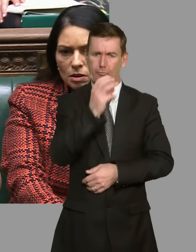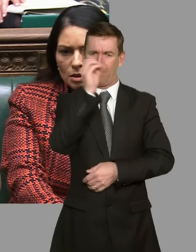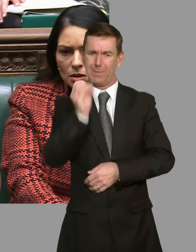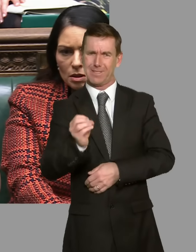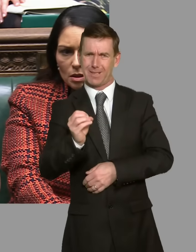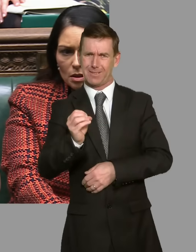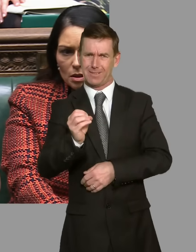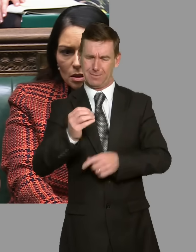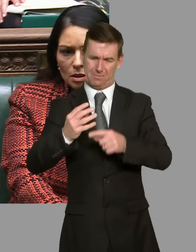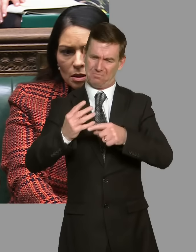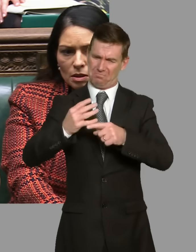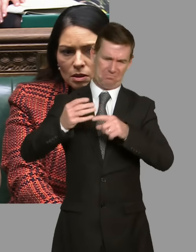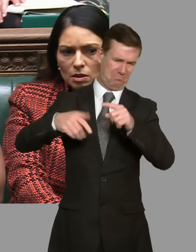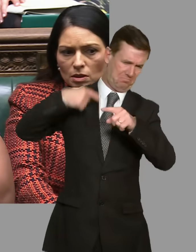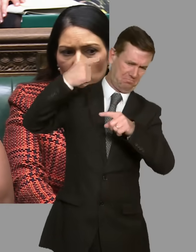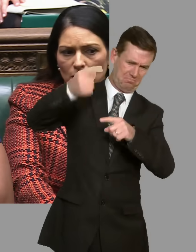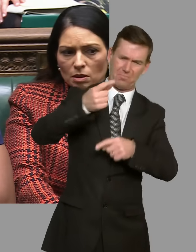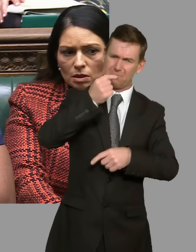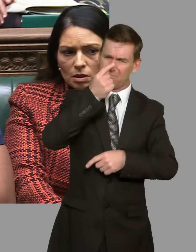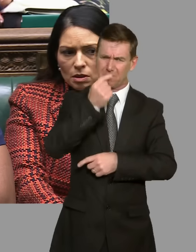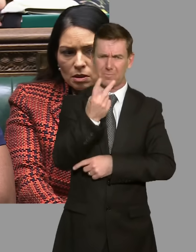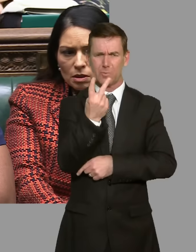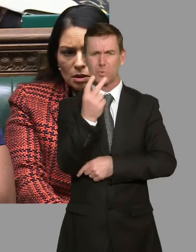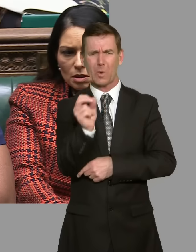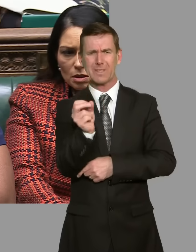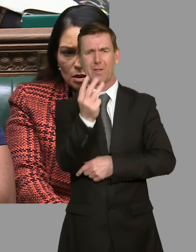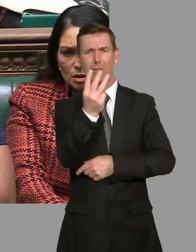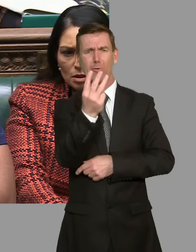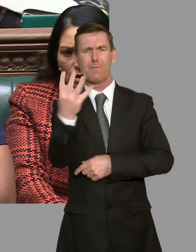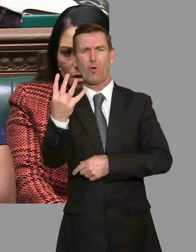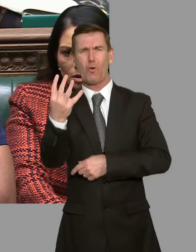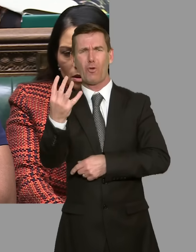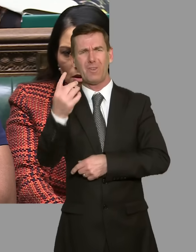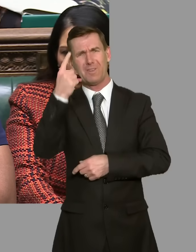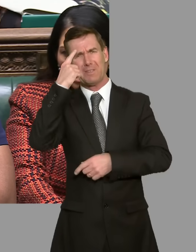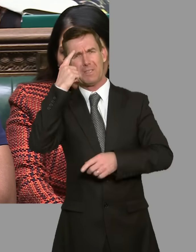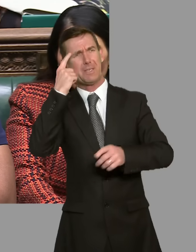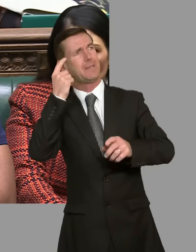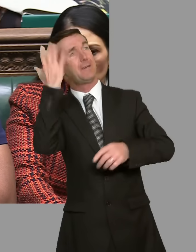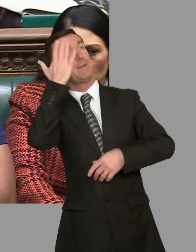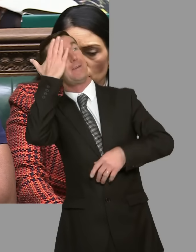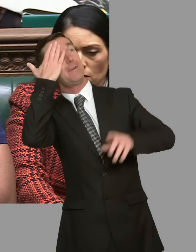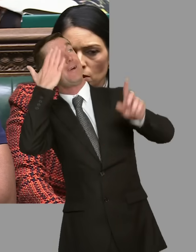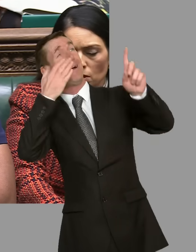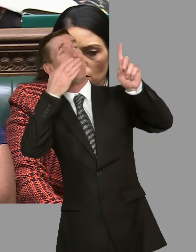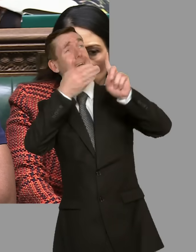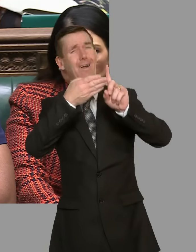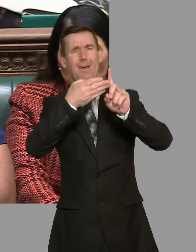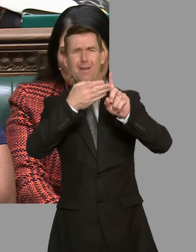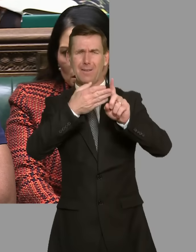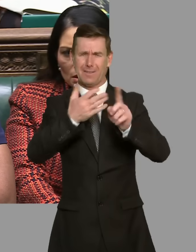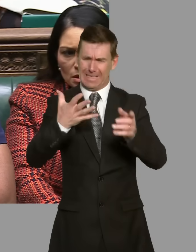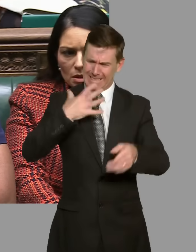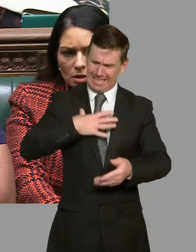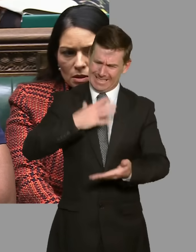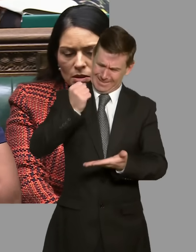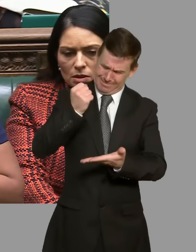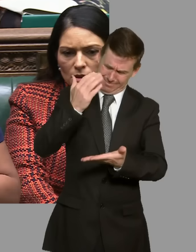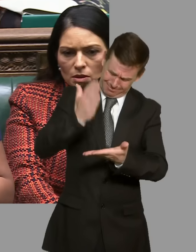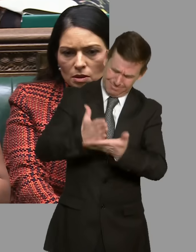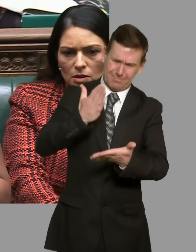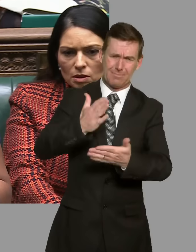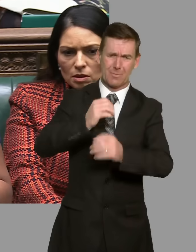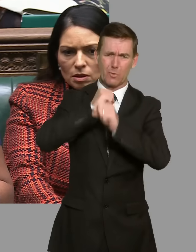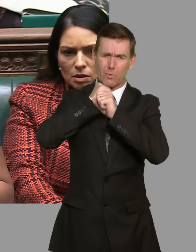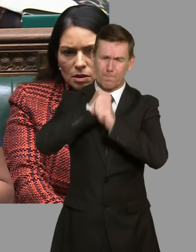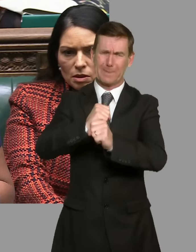ambition to commitment. We have now had the budget. So can the Prime Minister now tell